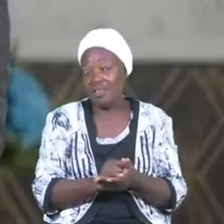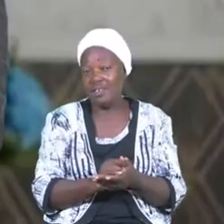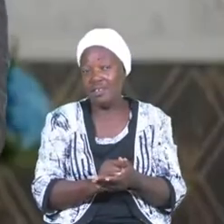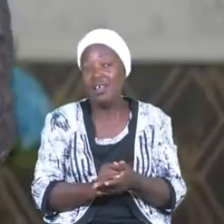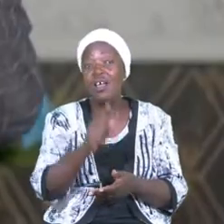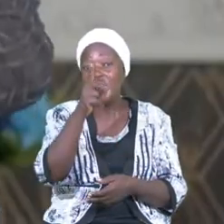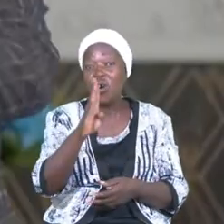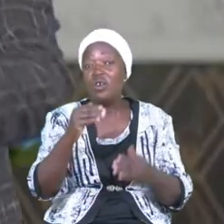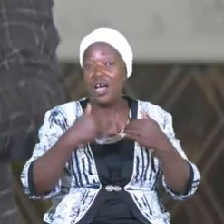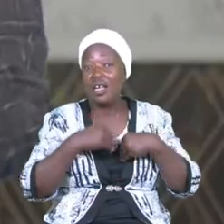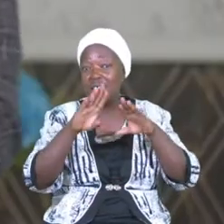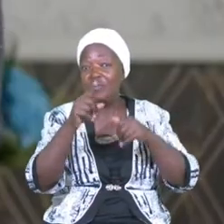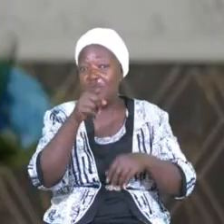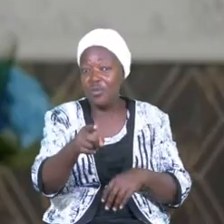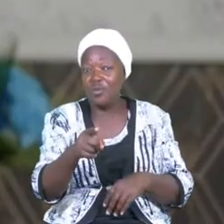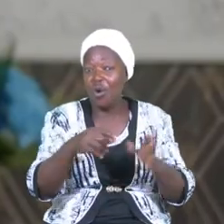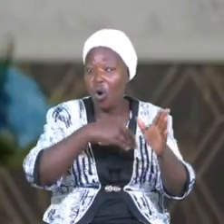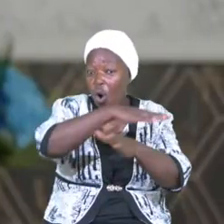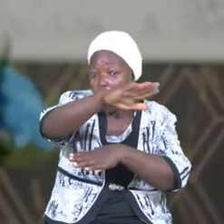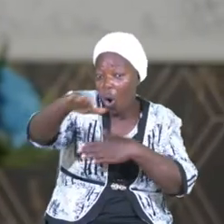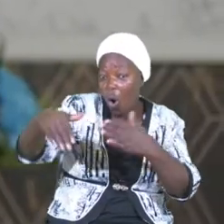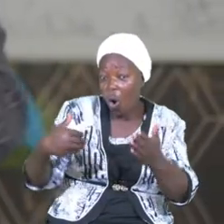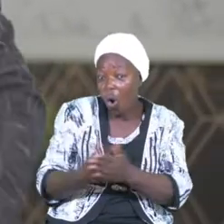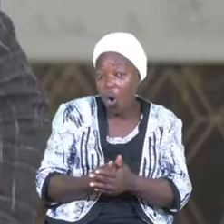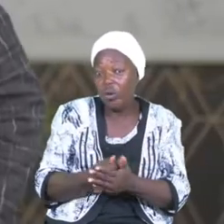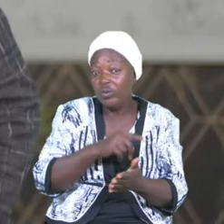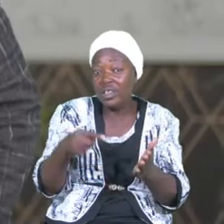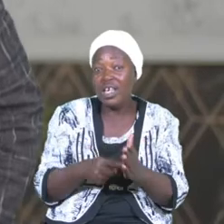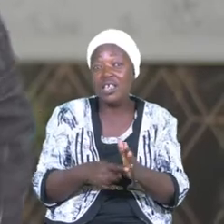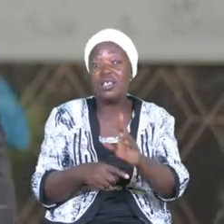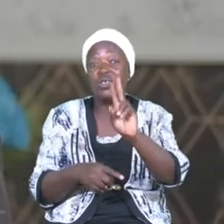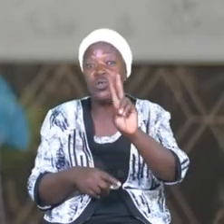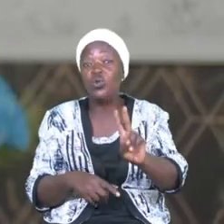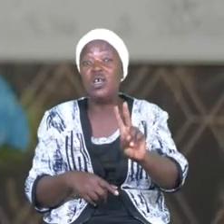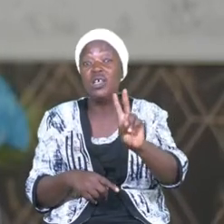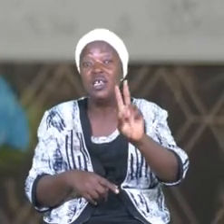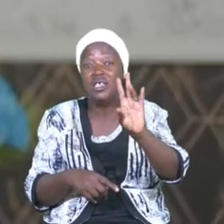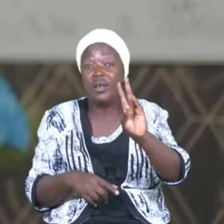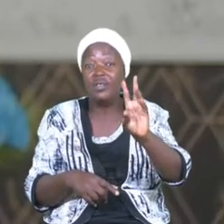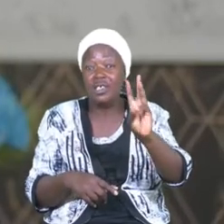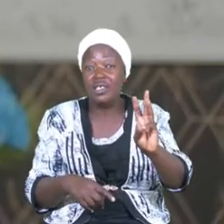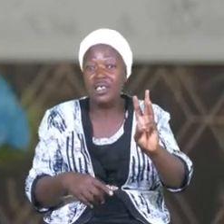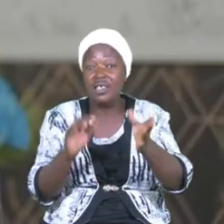given you all them that sail with thee.